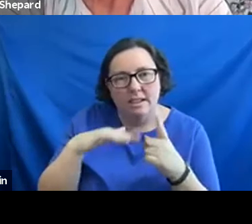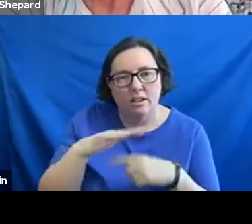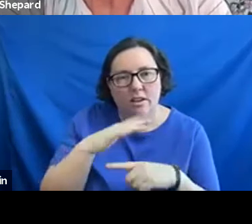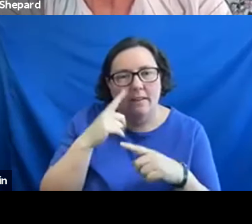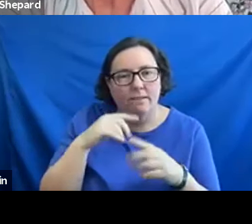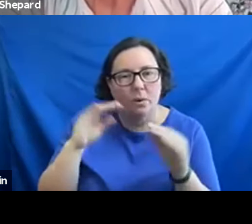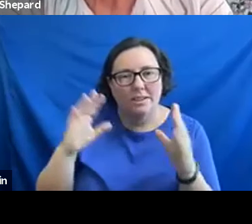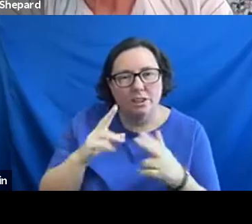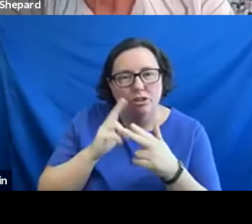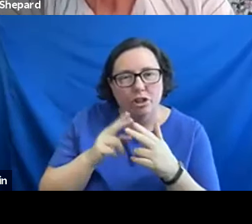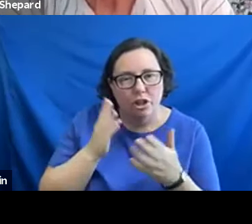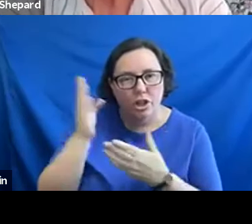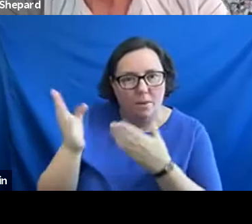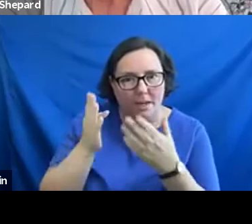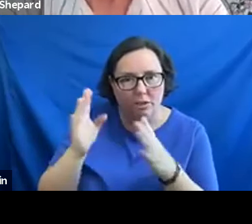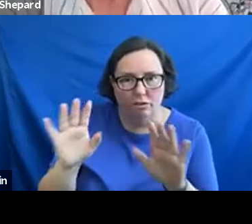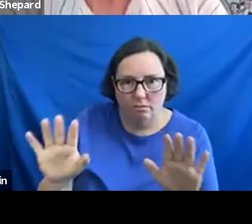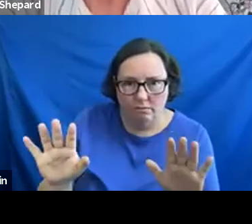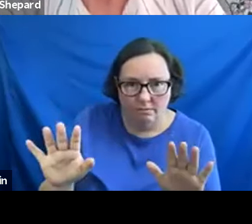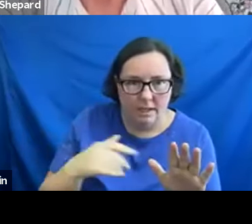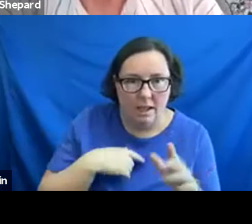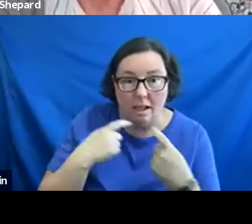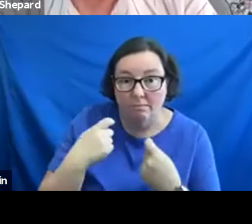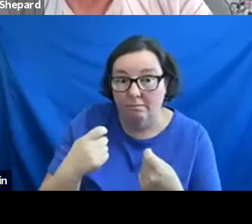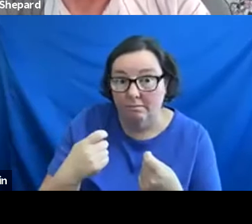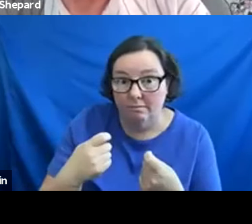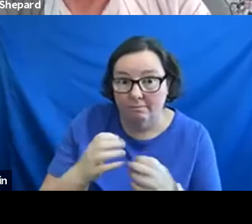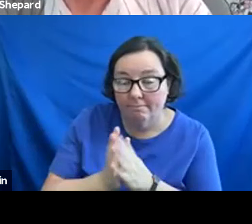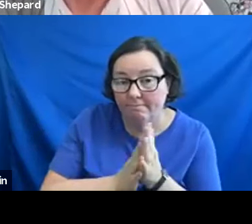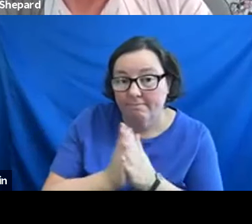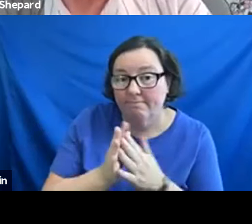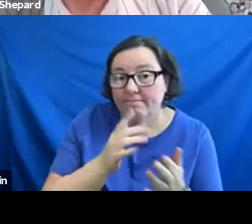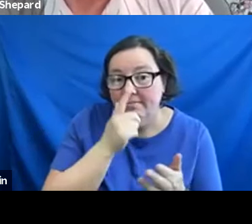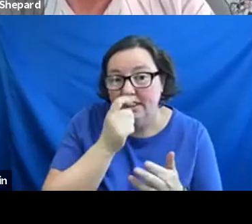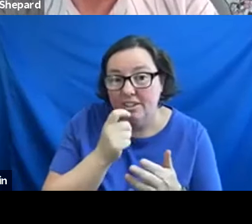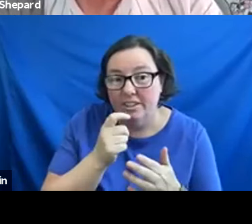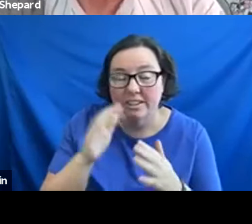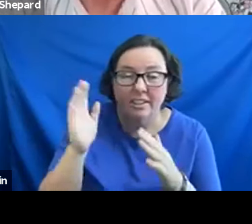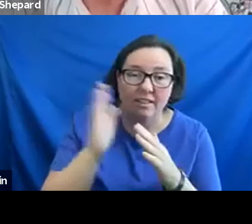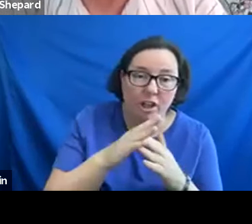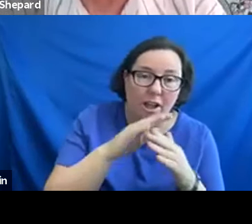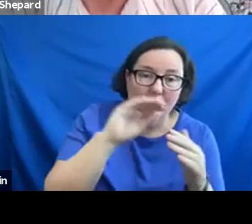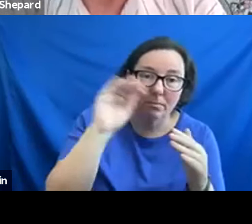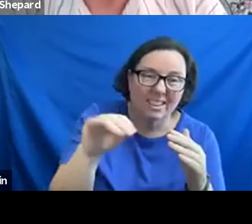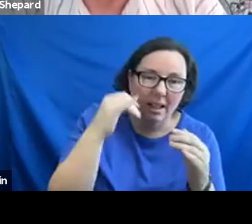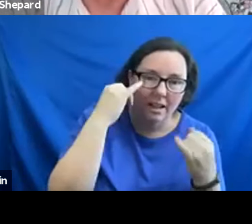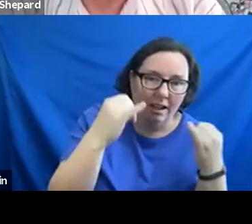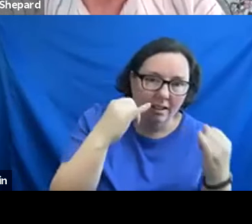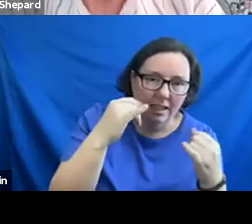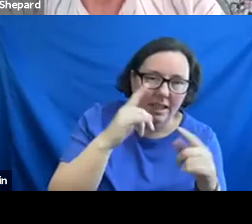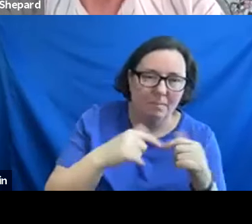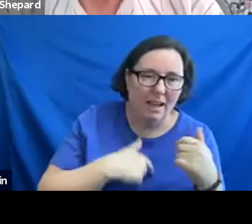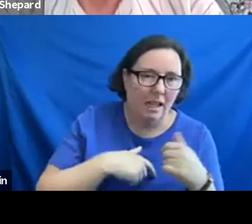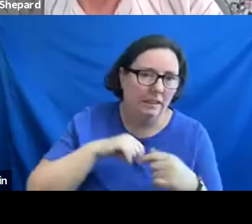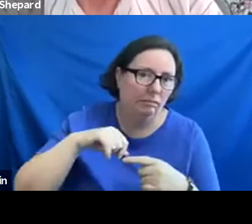nominations. Right? I'm pulled to the top X% idea, but I'm